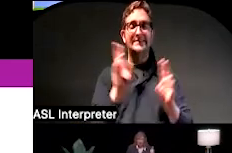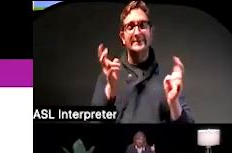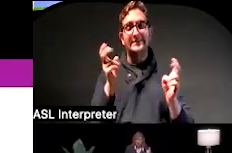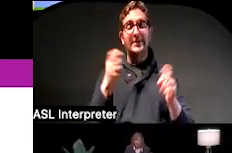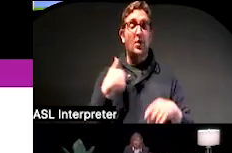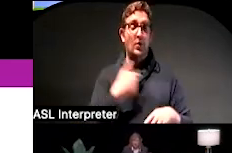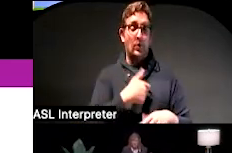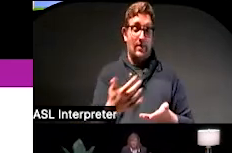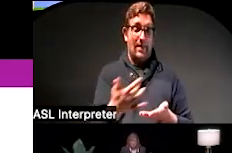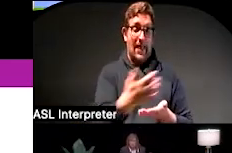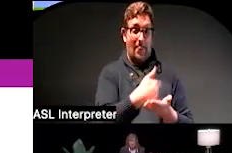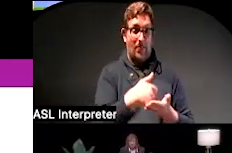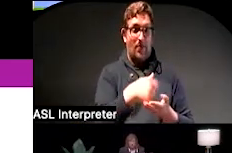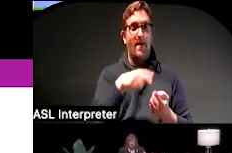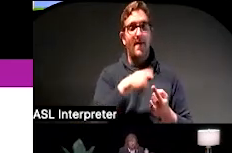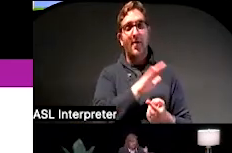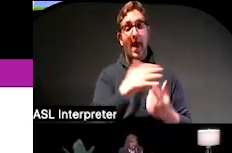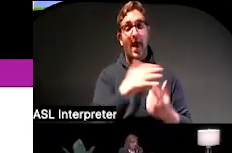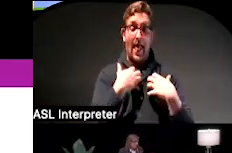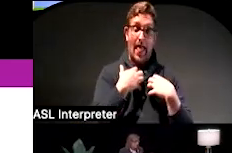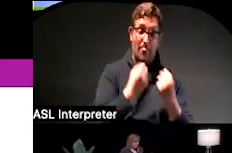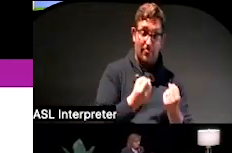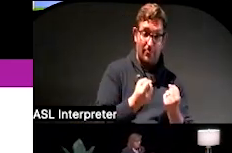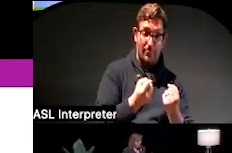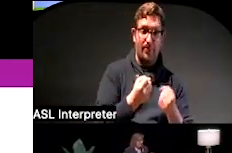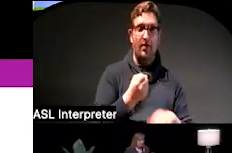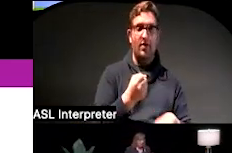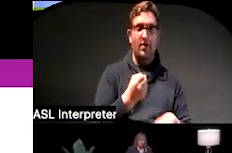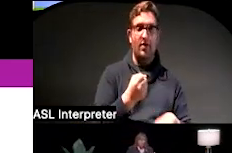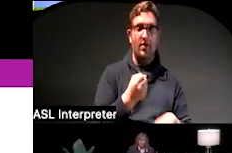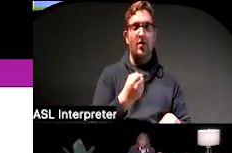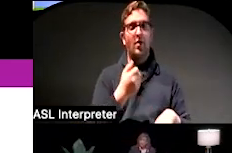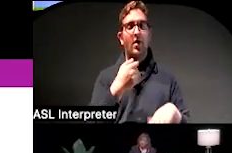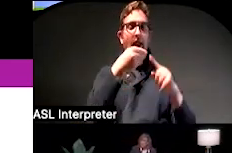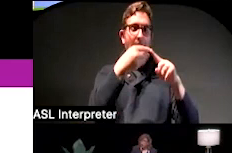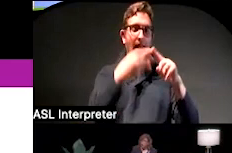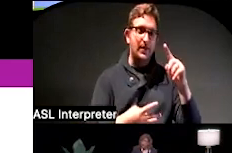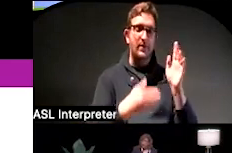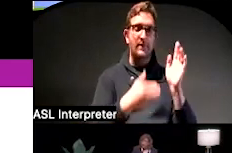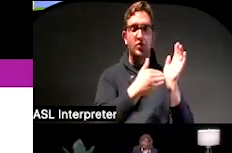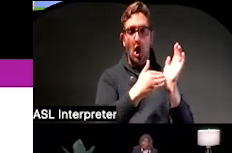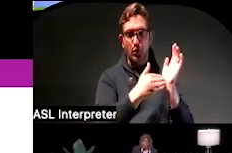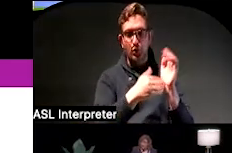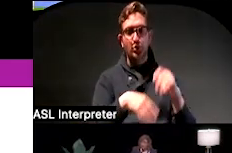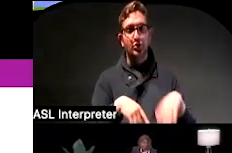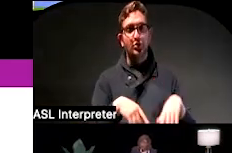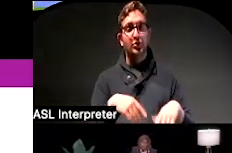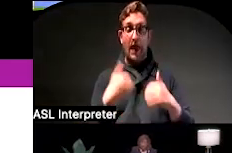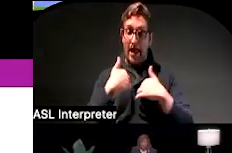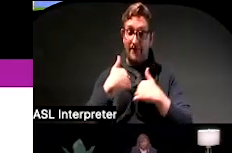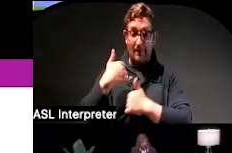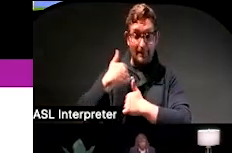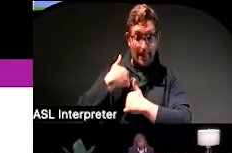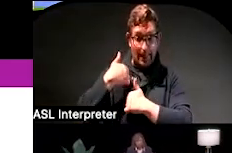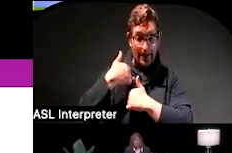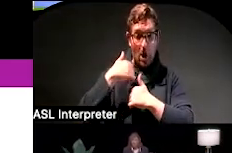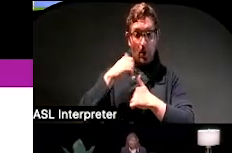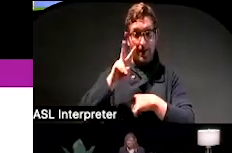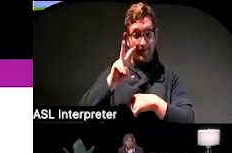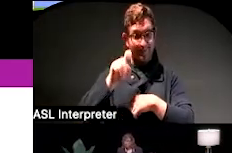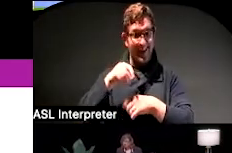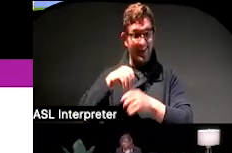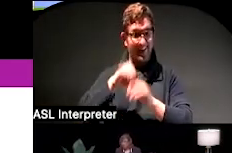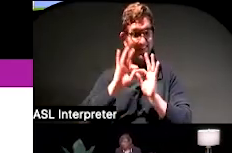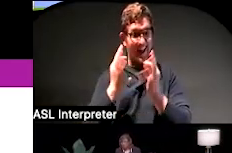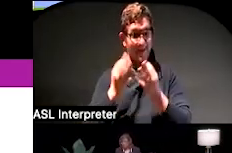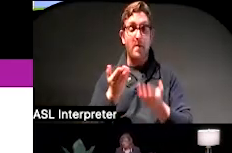about health and wellness, what doctors you're seeing. Is there a military veteran? There could be